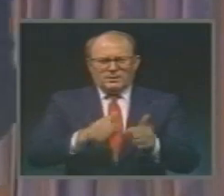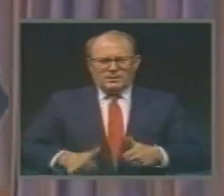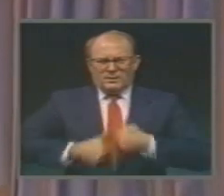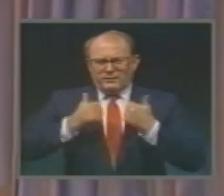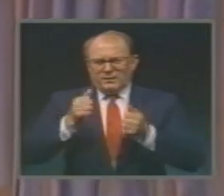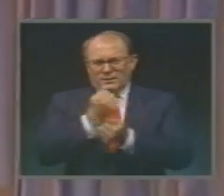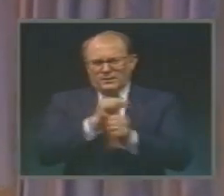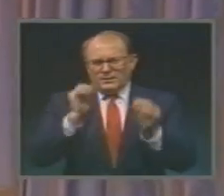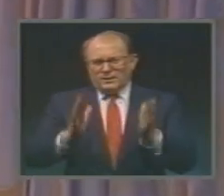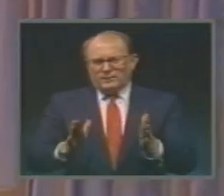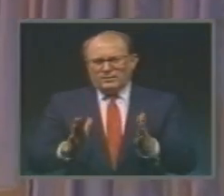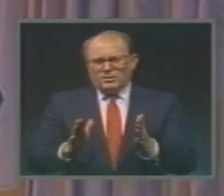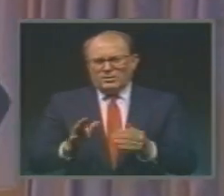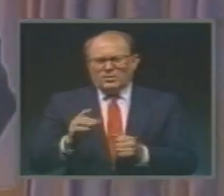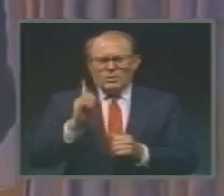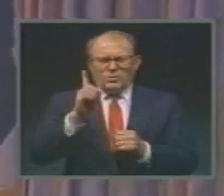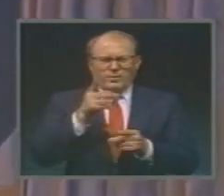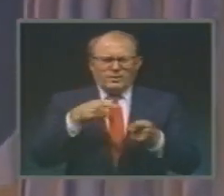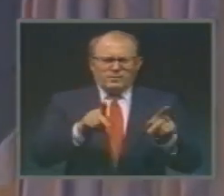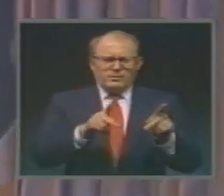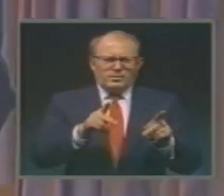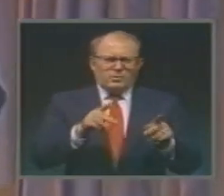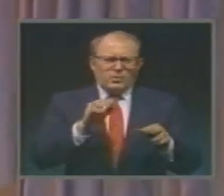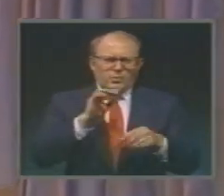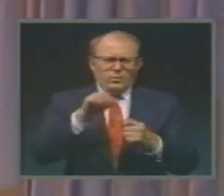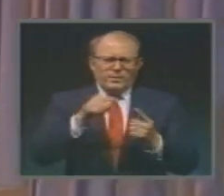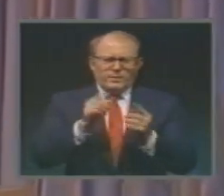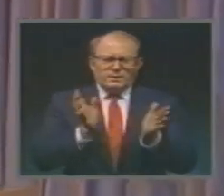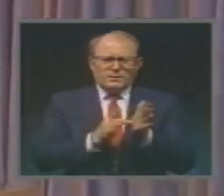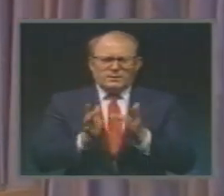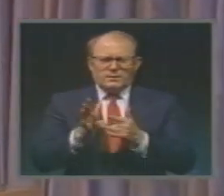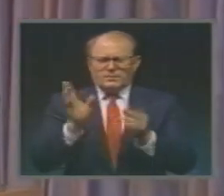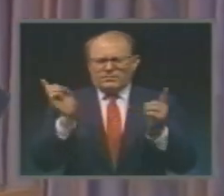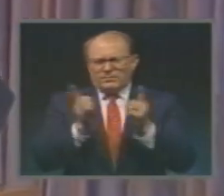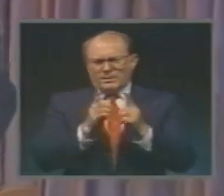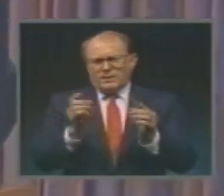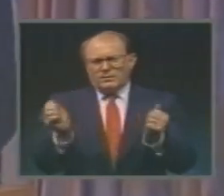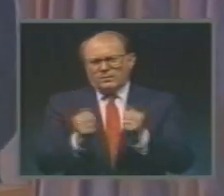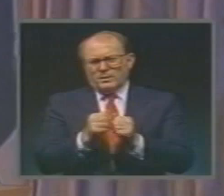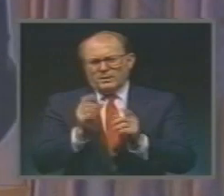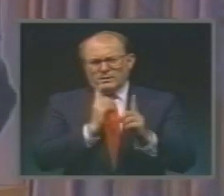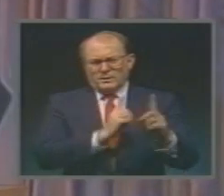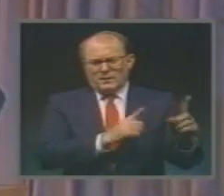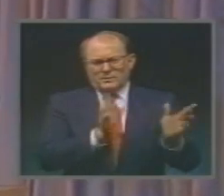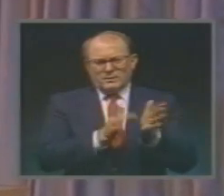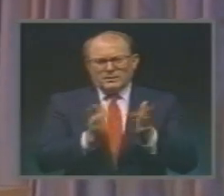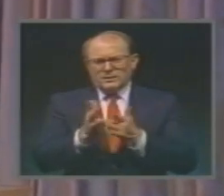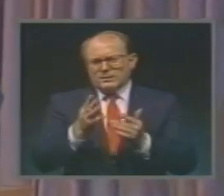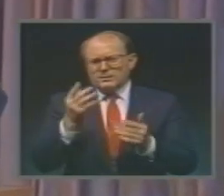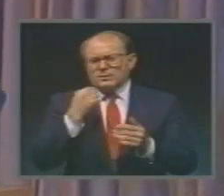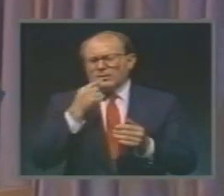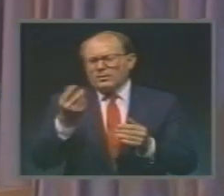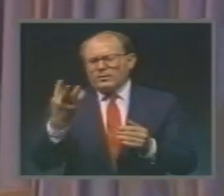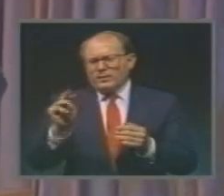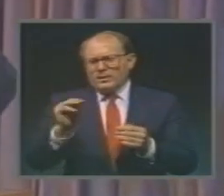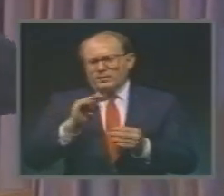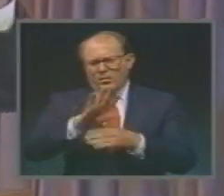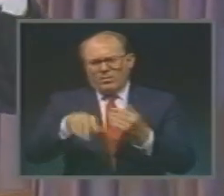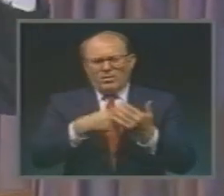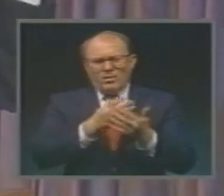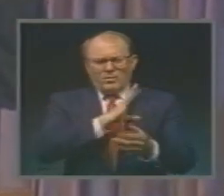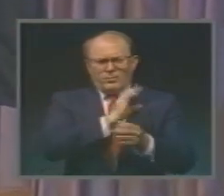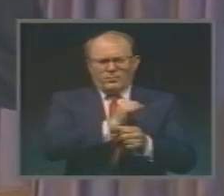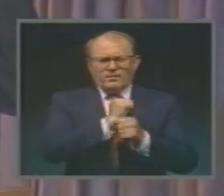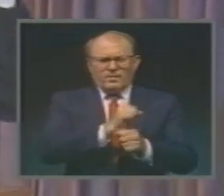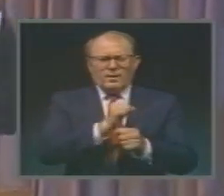On one of those frequent occasions when he was assembled with his disciples after his resurrection, Jesus told them, "All power